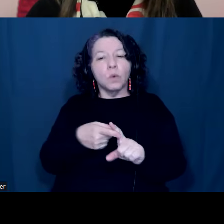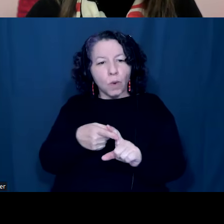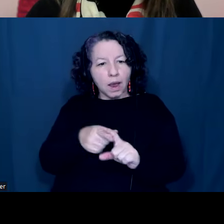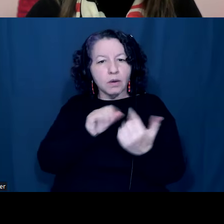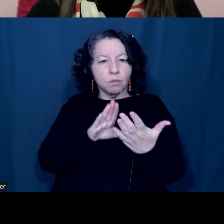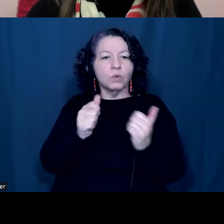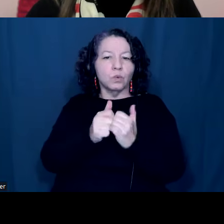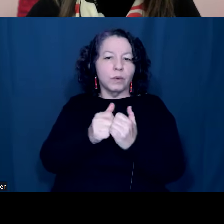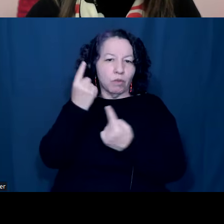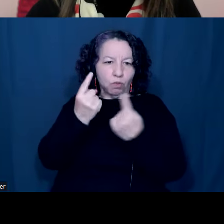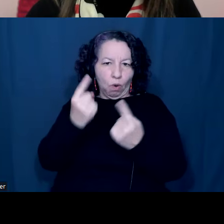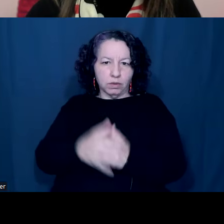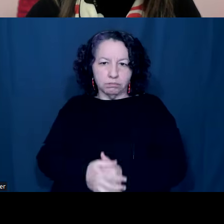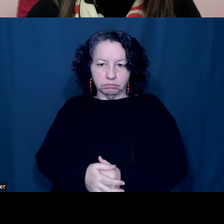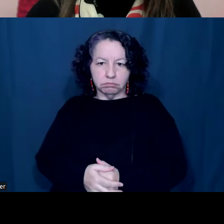thoughtfully.